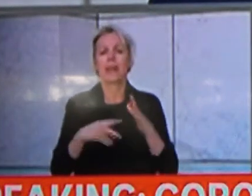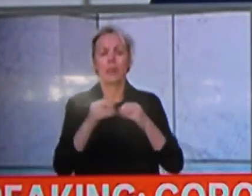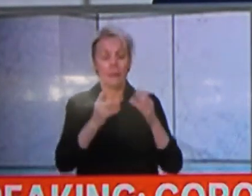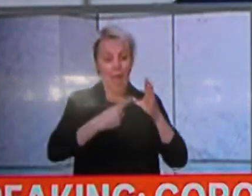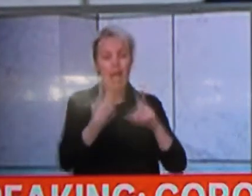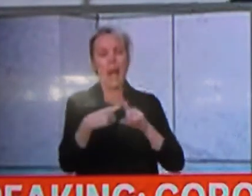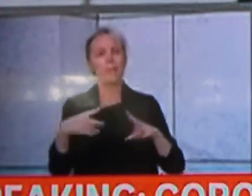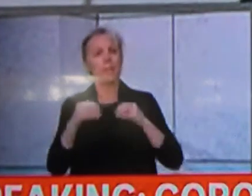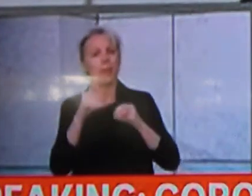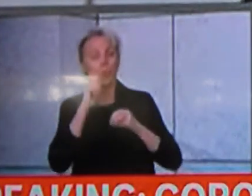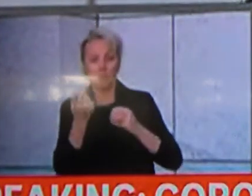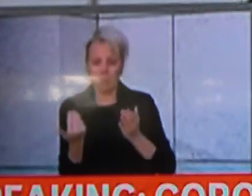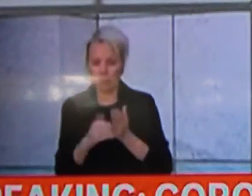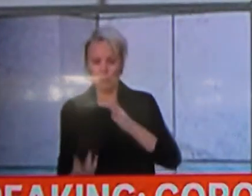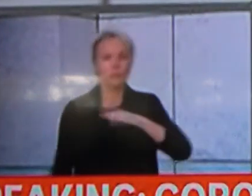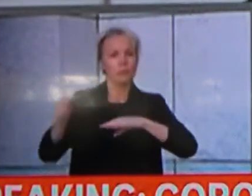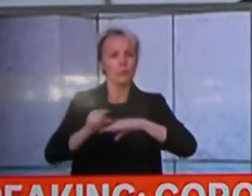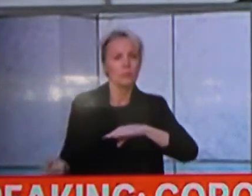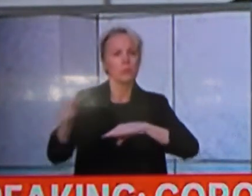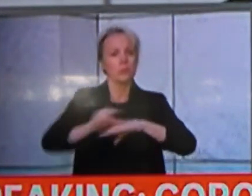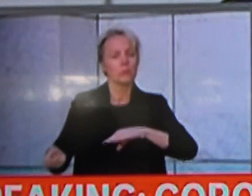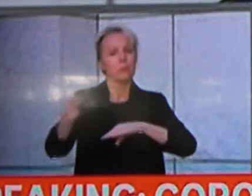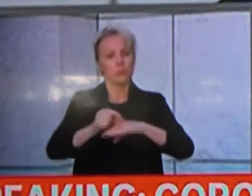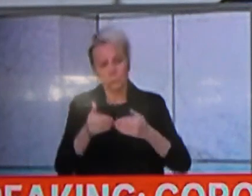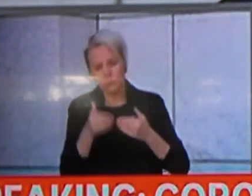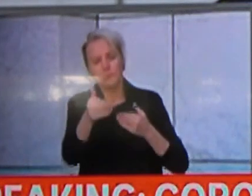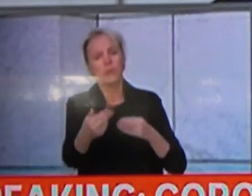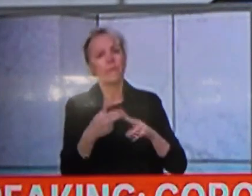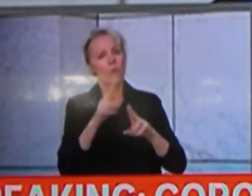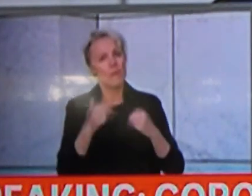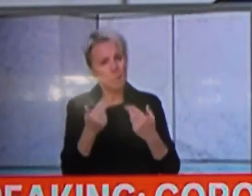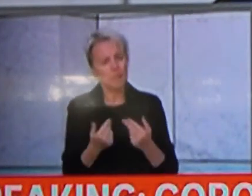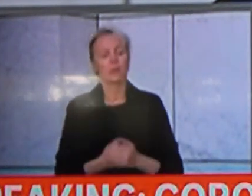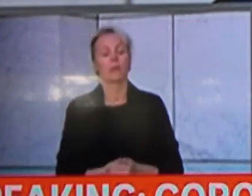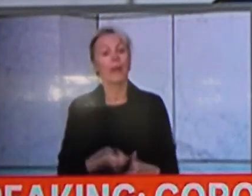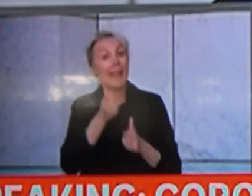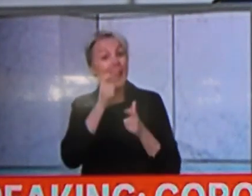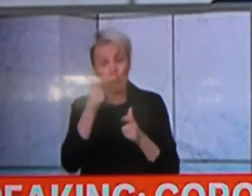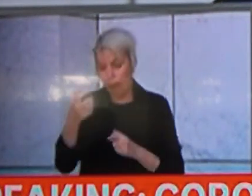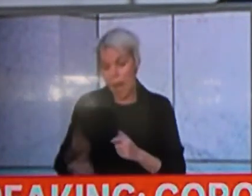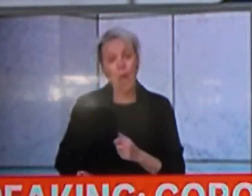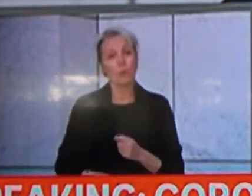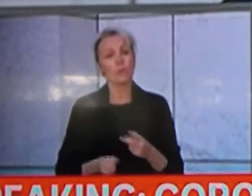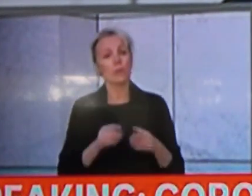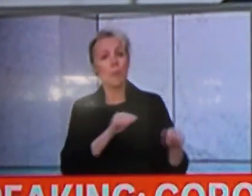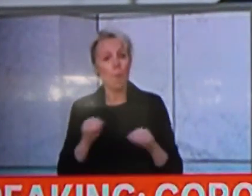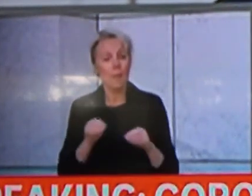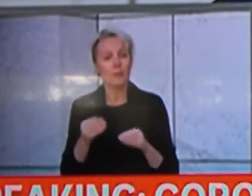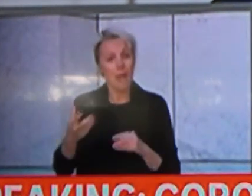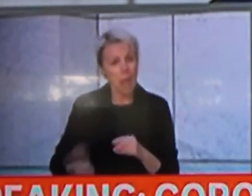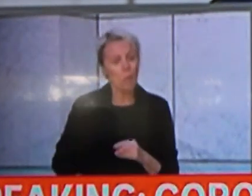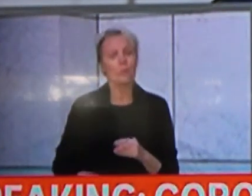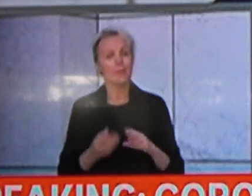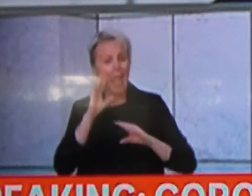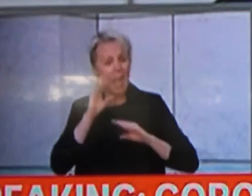supplements, which can see hundreds of extra dollars per week for those families. There's carers allowances, there's mobility allowances, there's